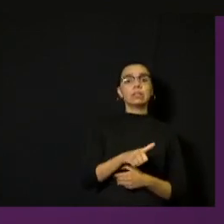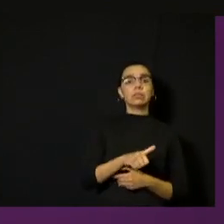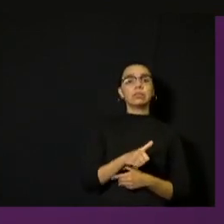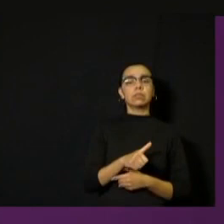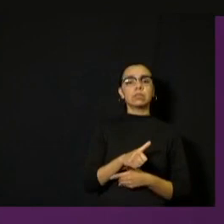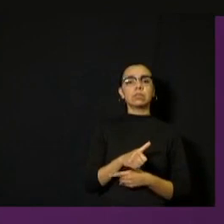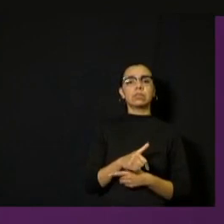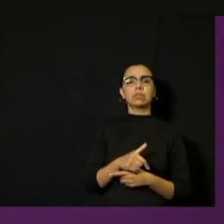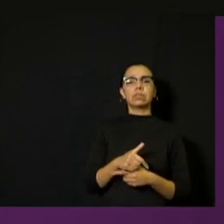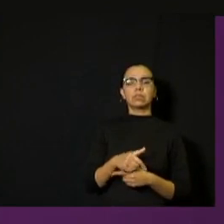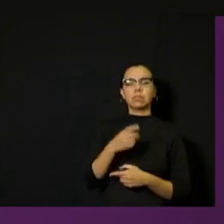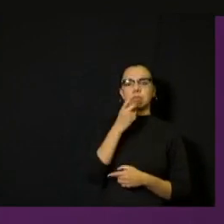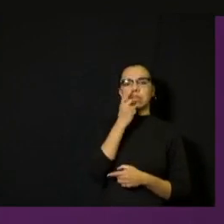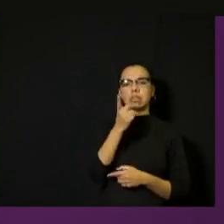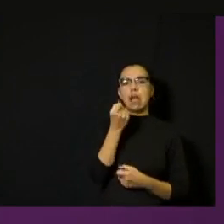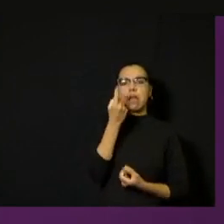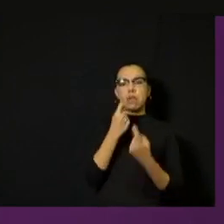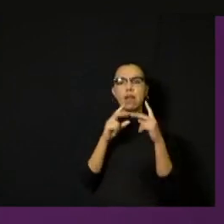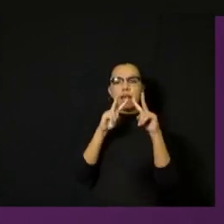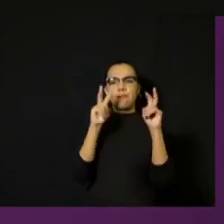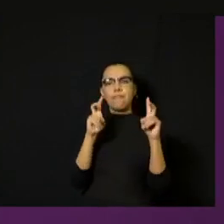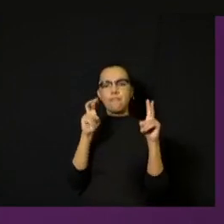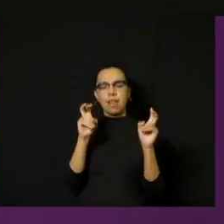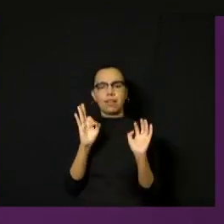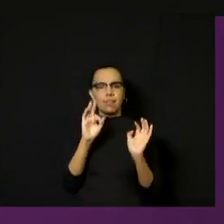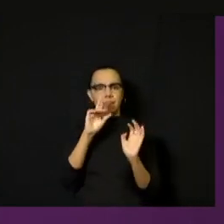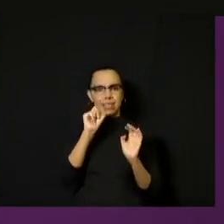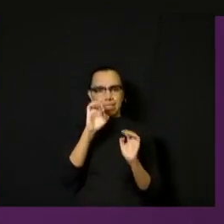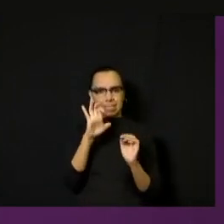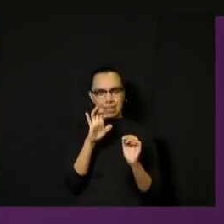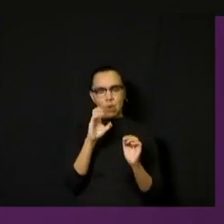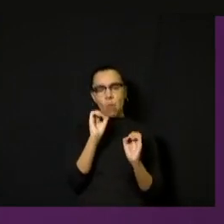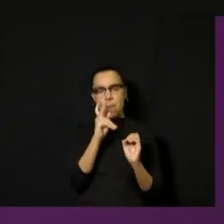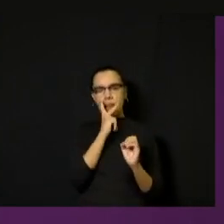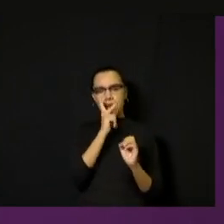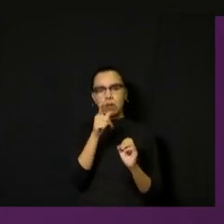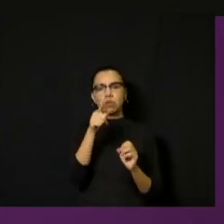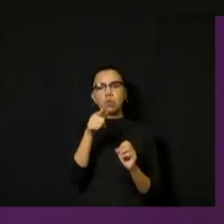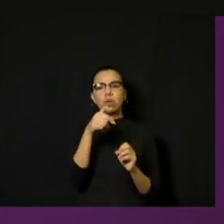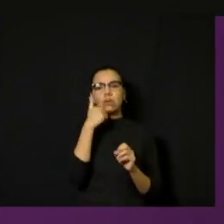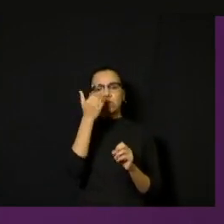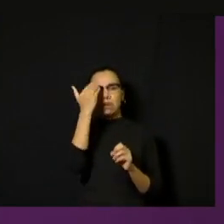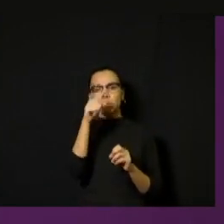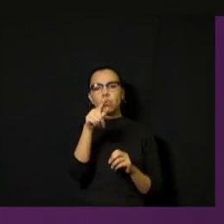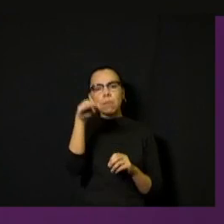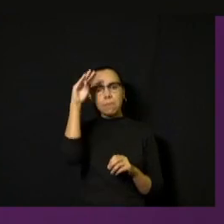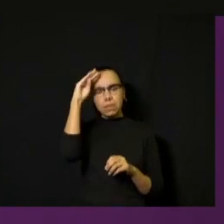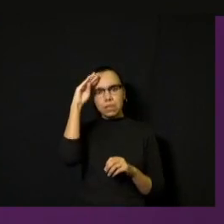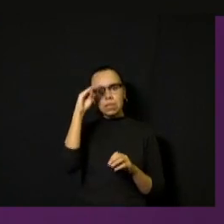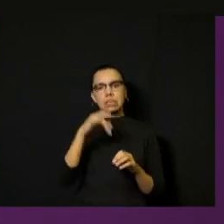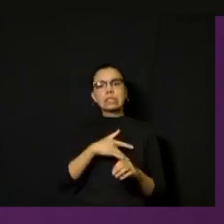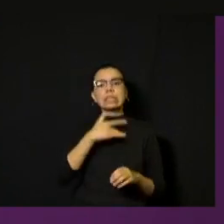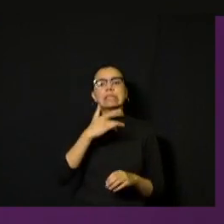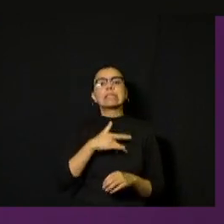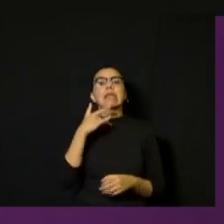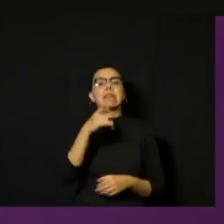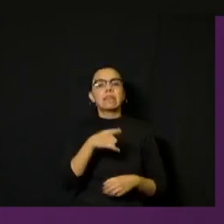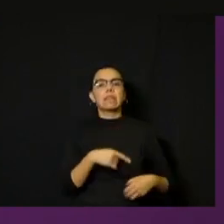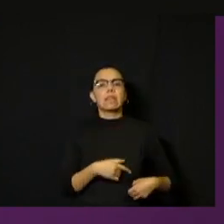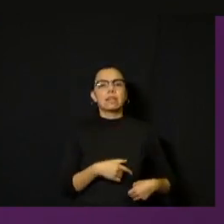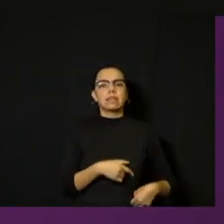then I will give you phrases and words, and I want to know what you feel, what you